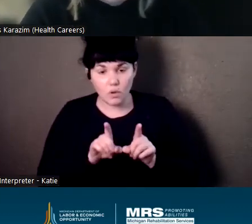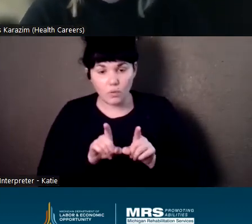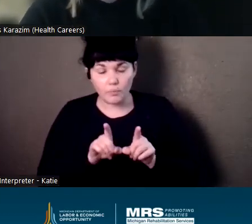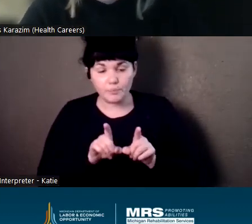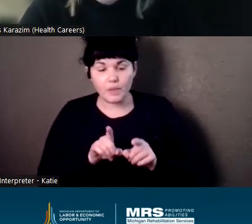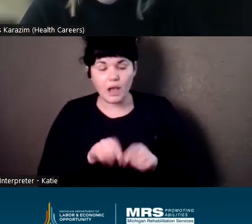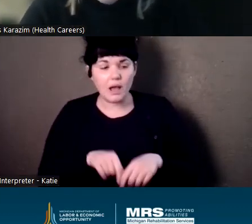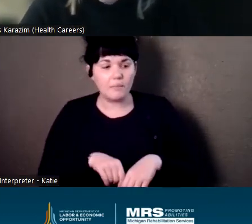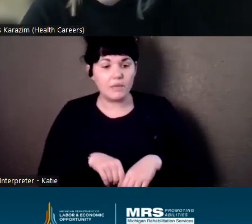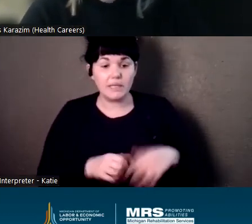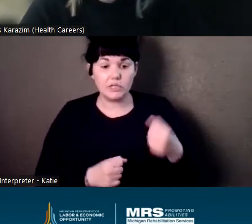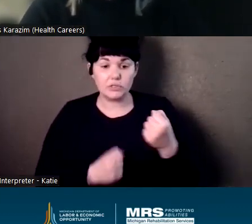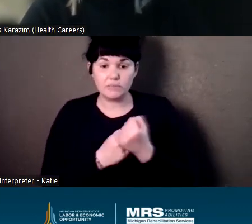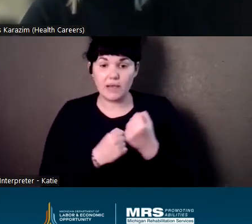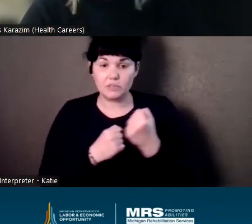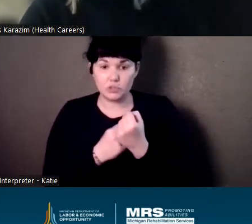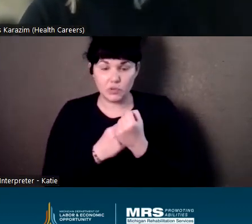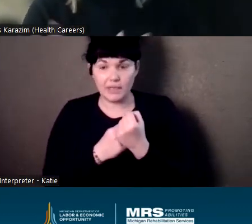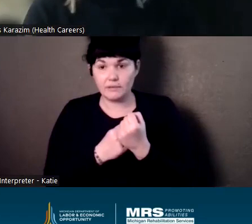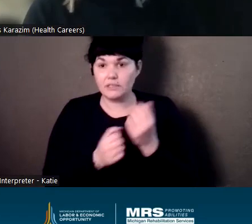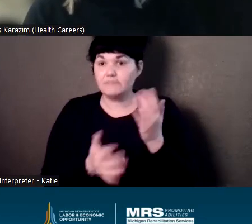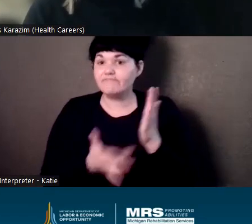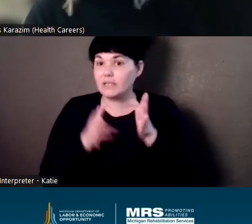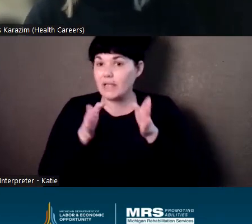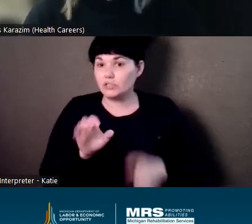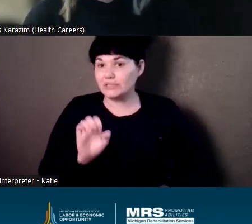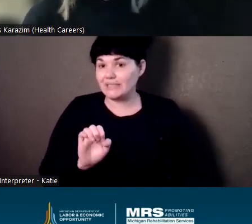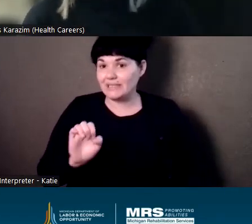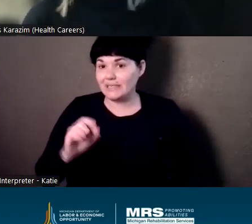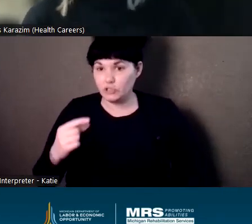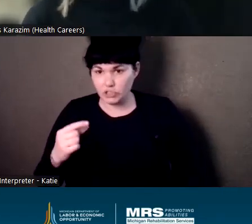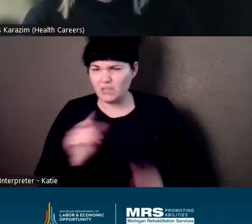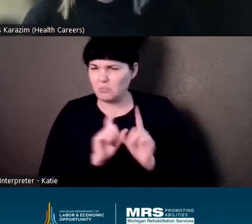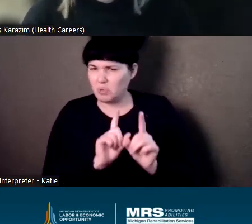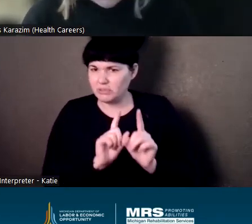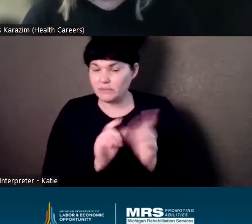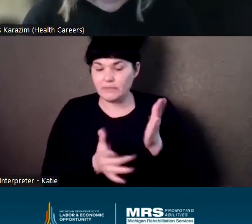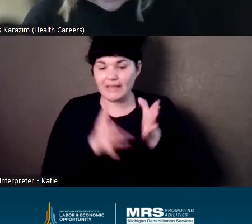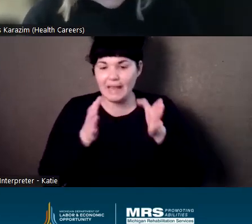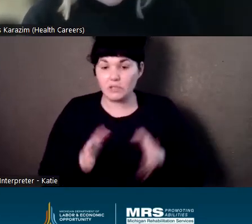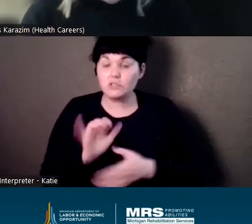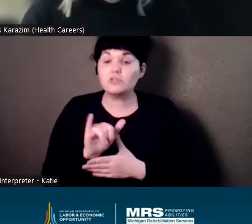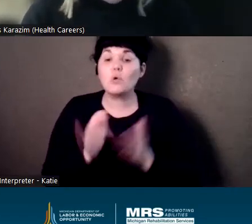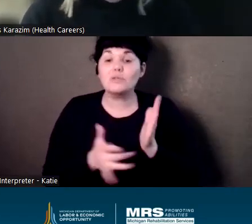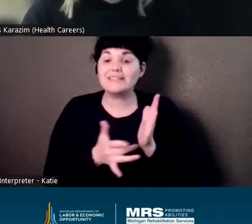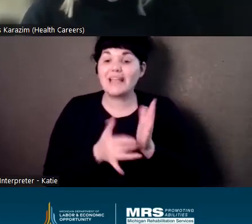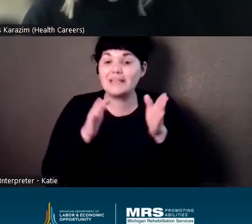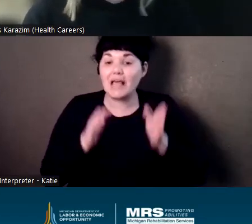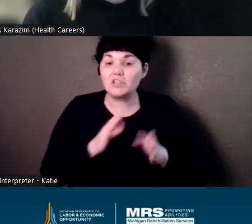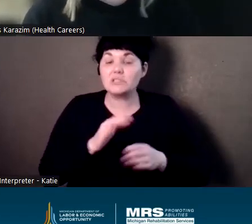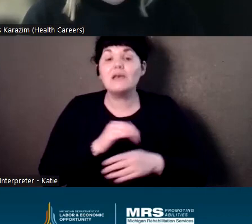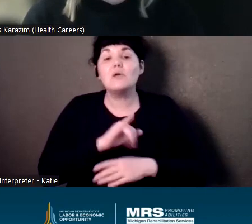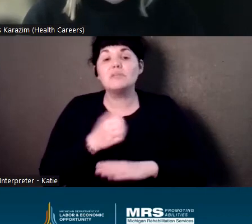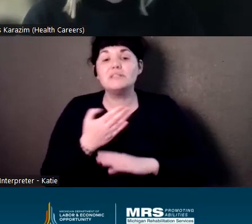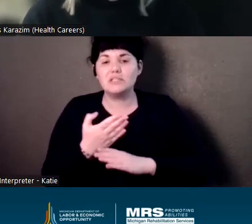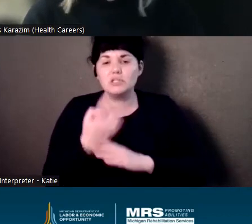and EEG technologists. Again, those technologist positions are associate degrees.